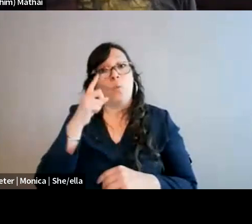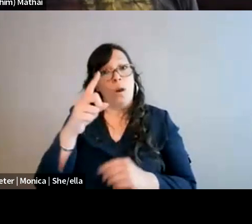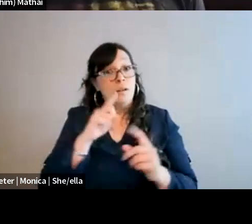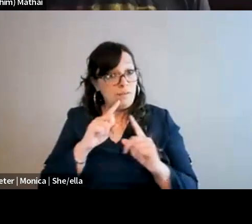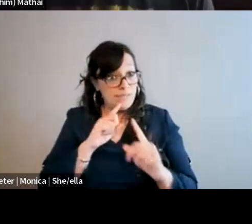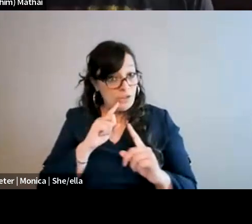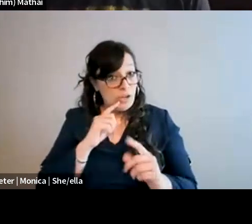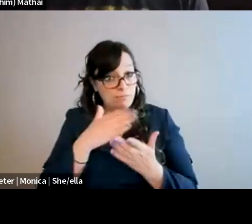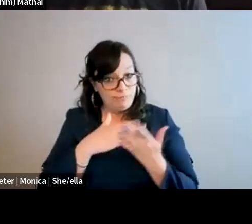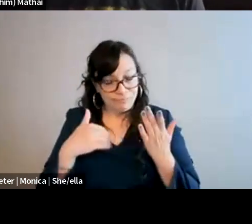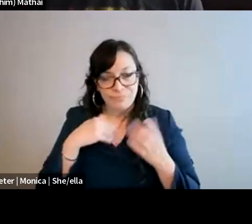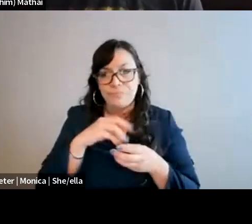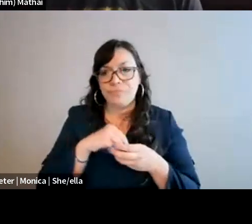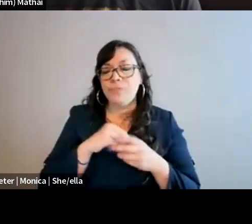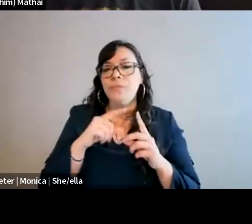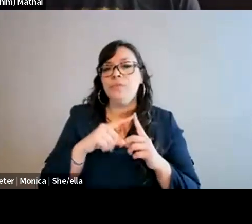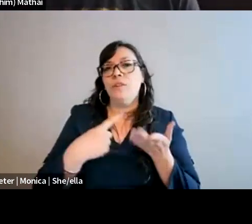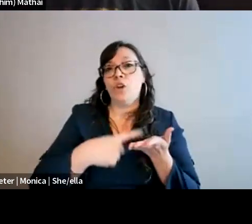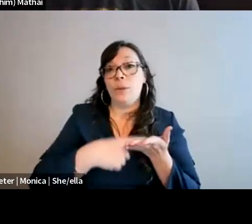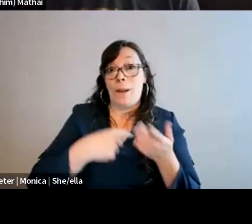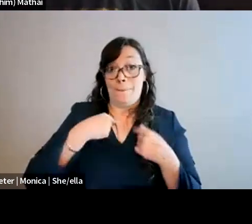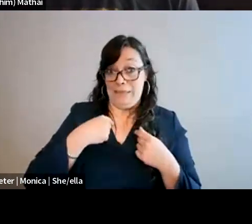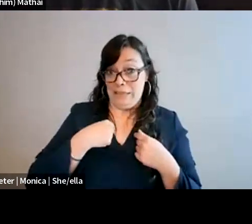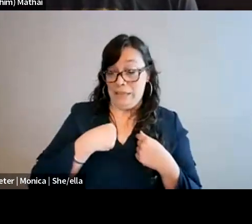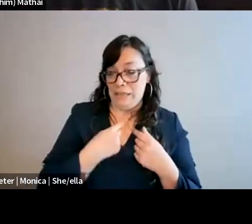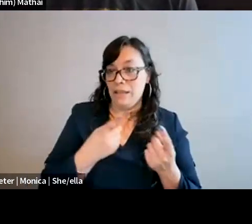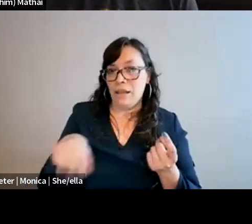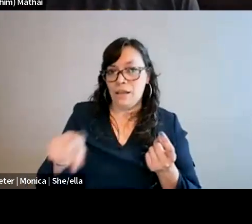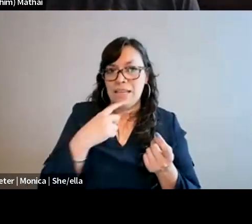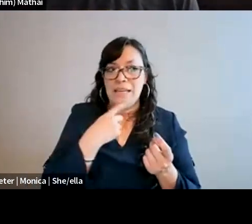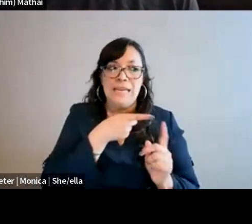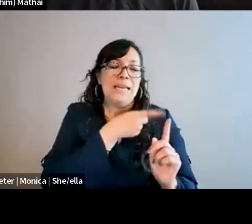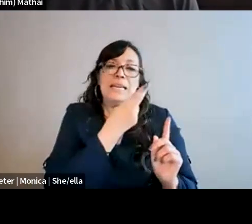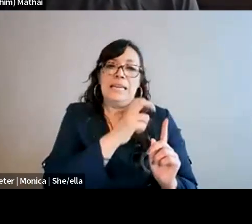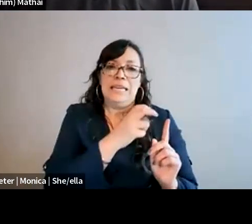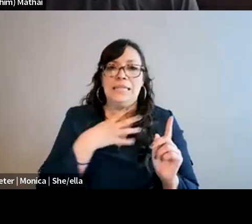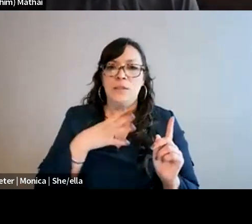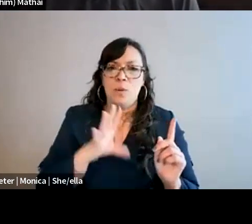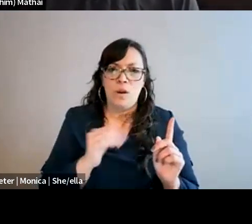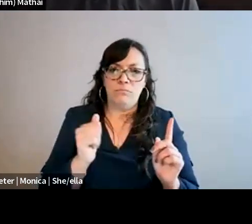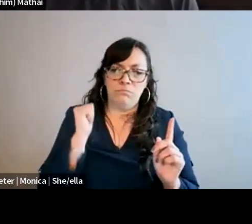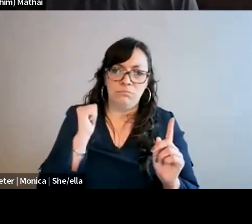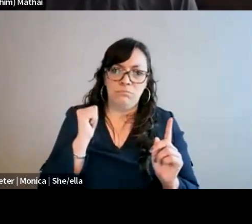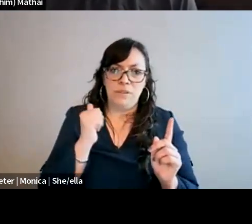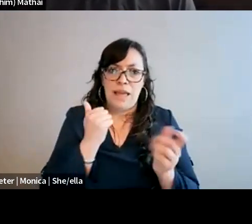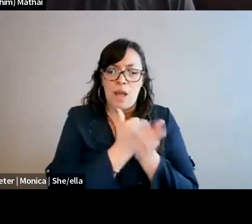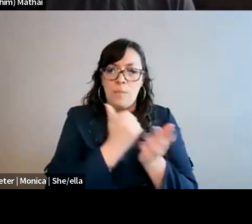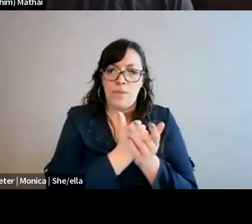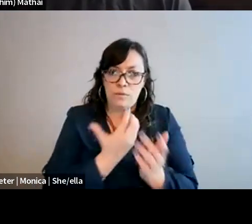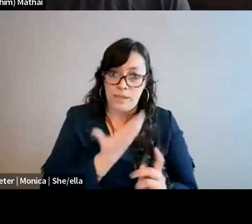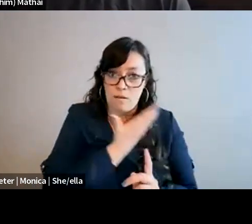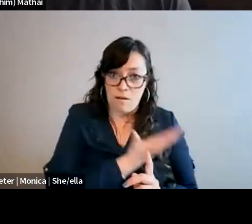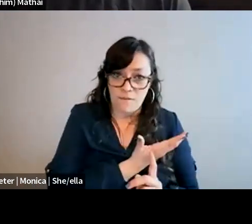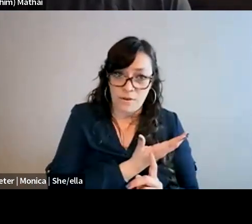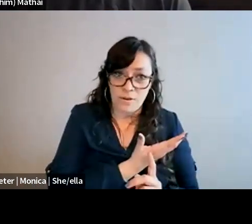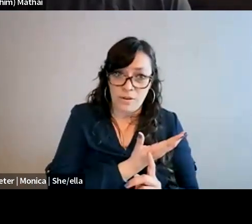a part of, they were talking about me, was he doesn't want to take the assistance that they were offering. Mind